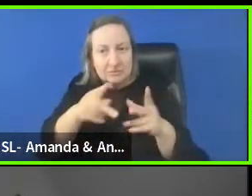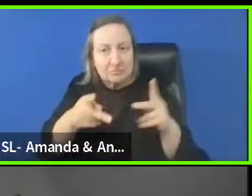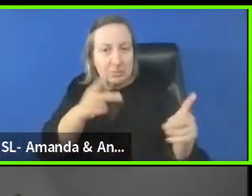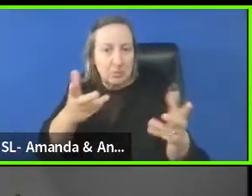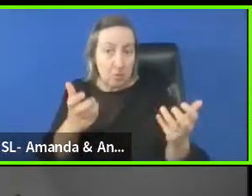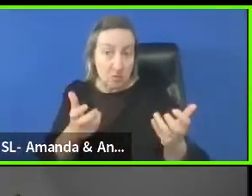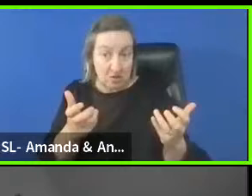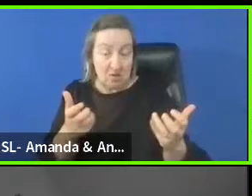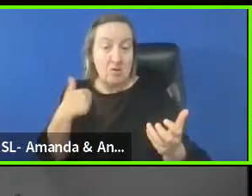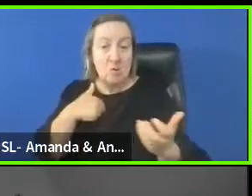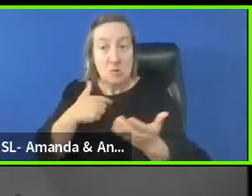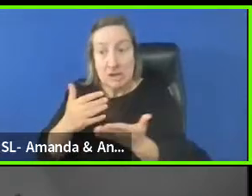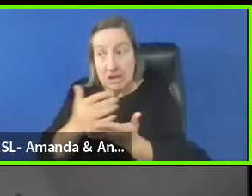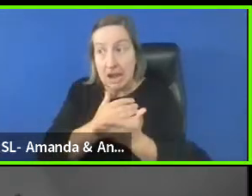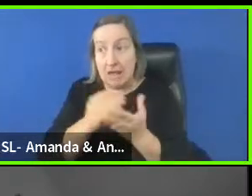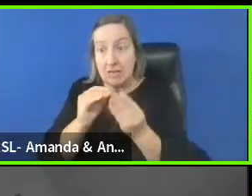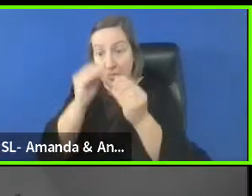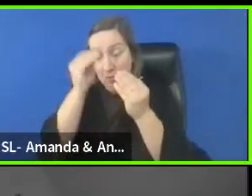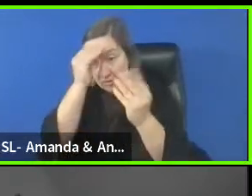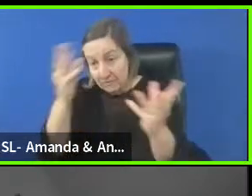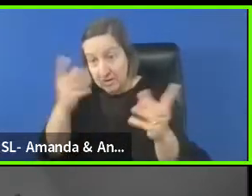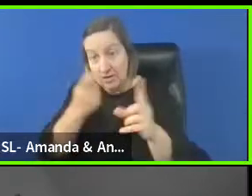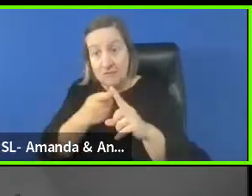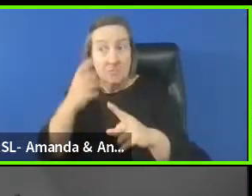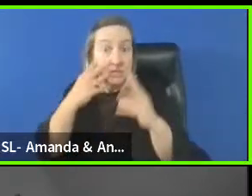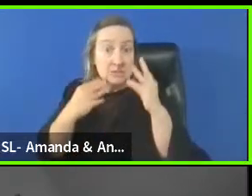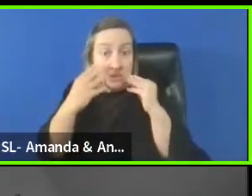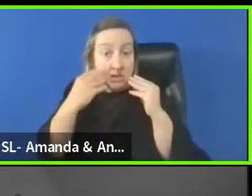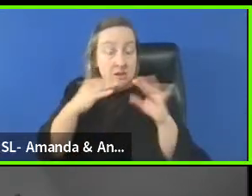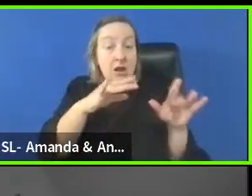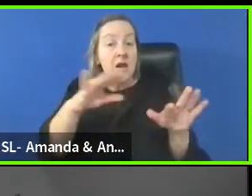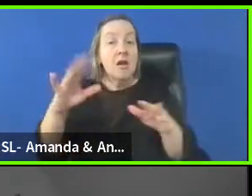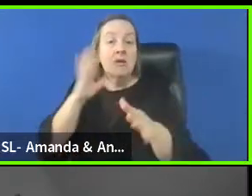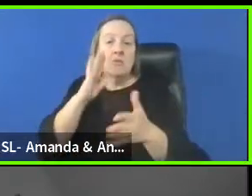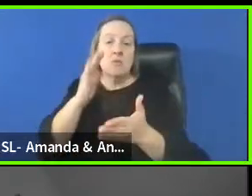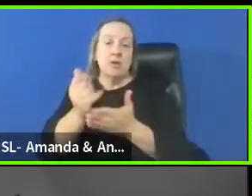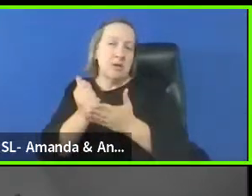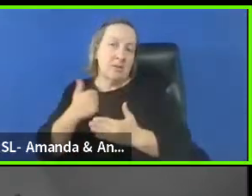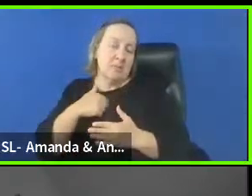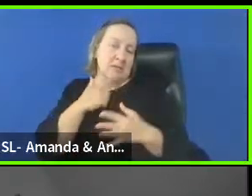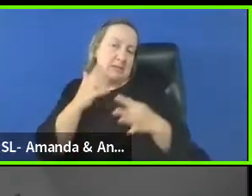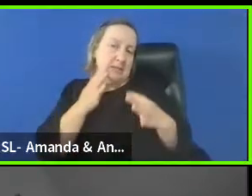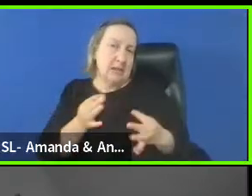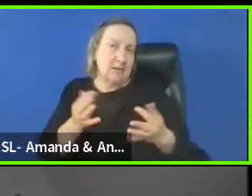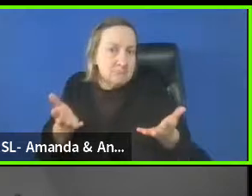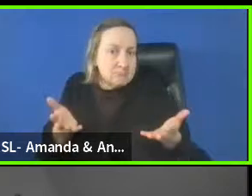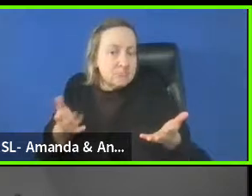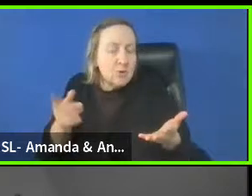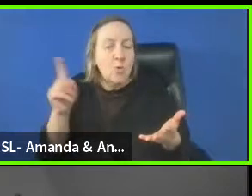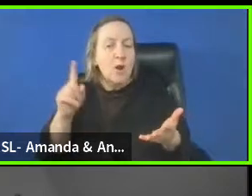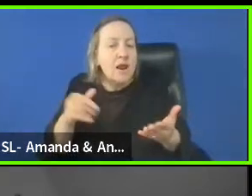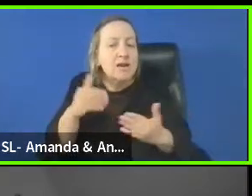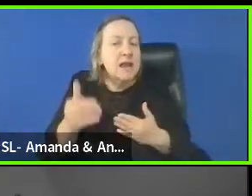as we gather more information from these experiences, that'll help us decide on, okay, where is the next space that we need to